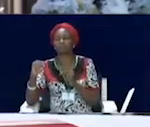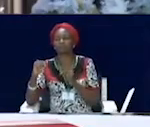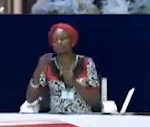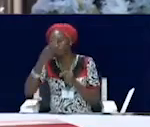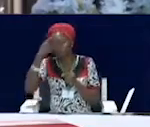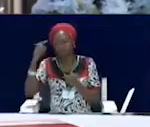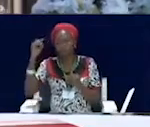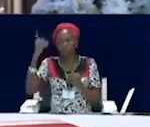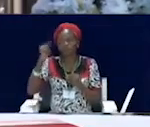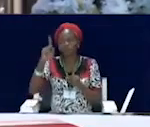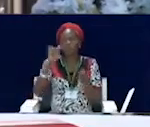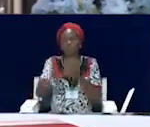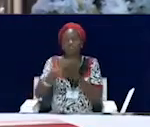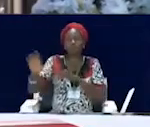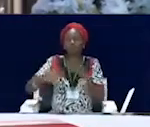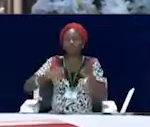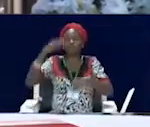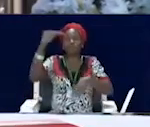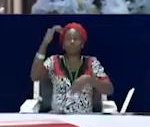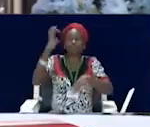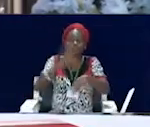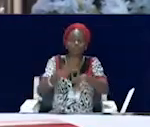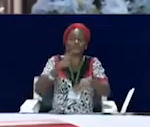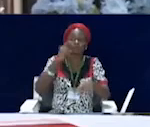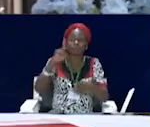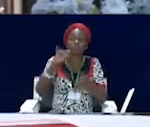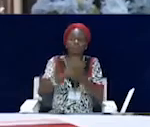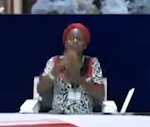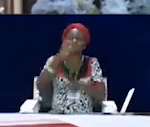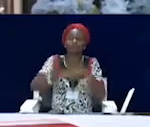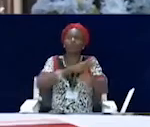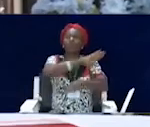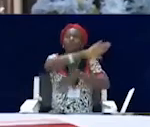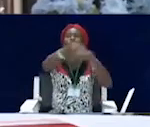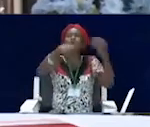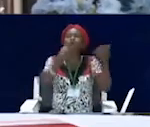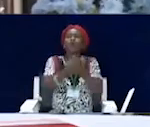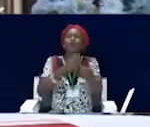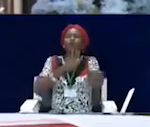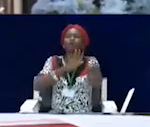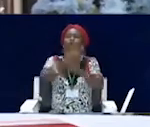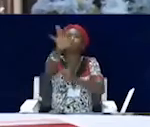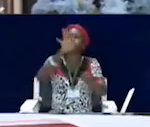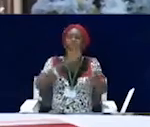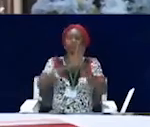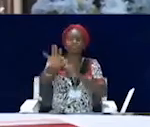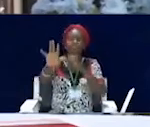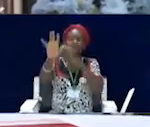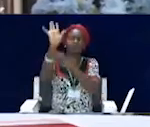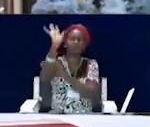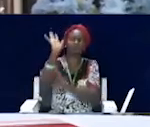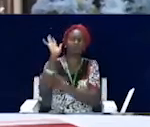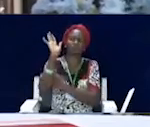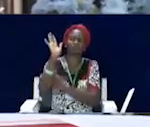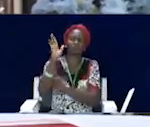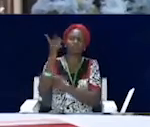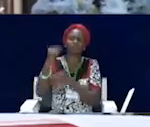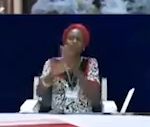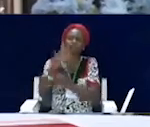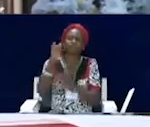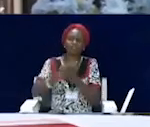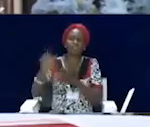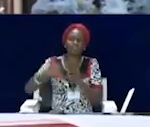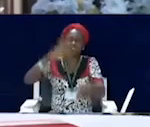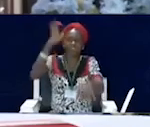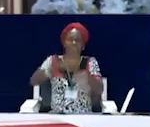Because the one who did the touching is the one called the all-sufficient one. The one who did the